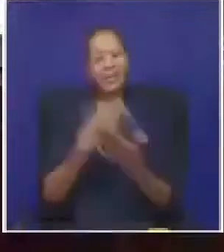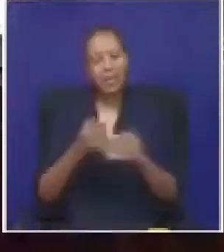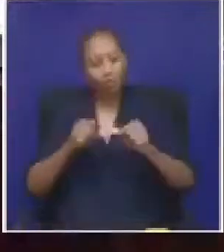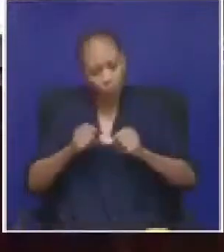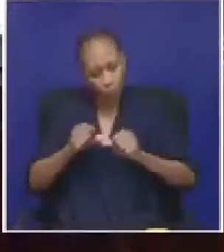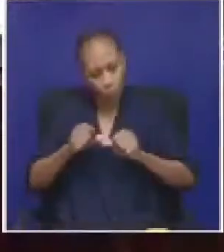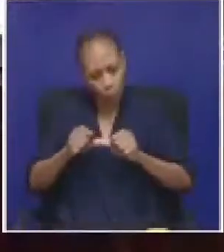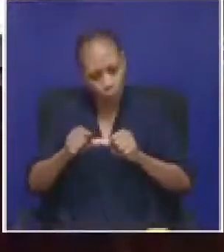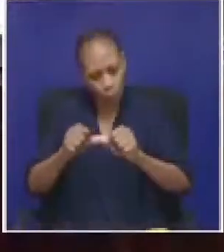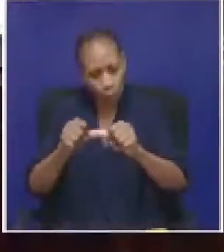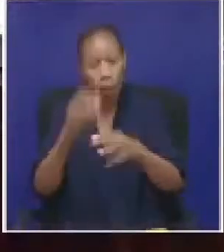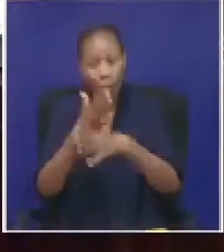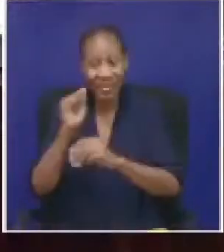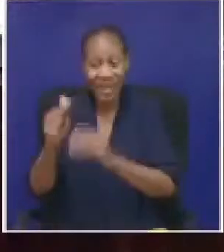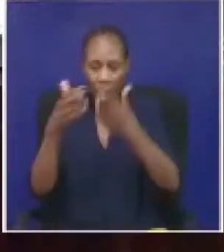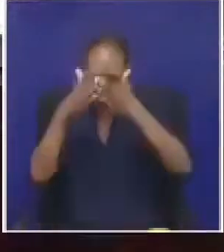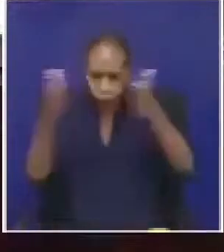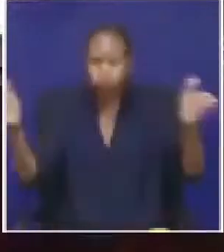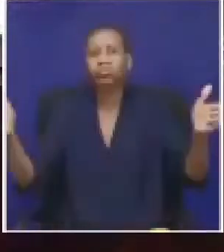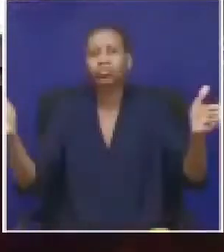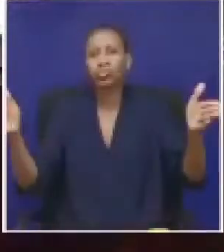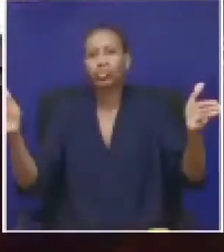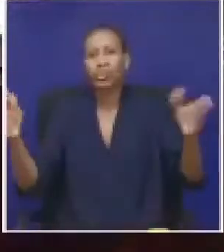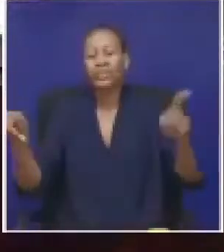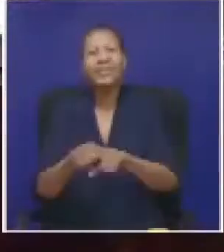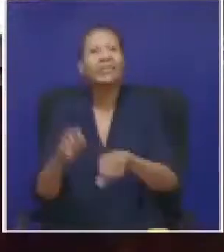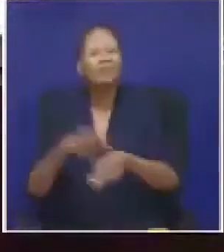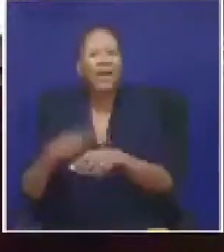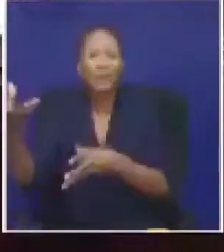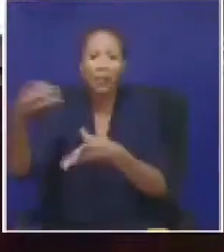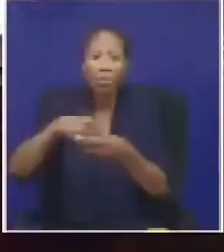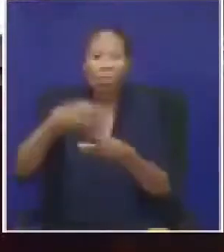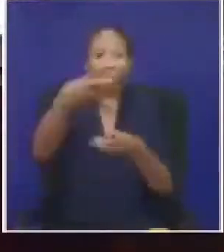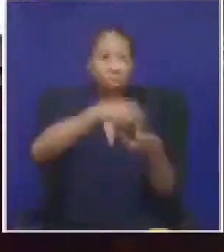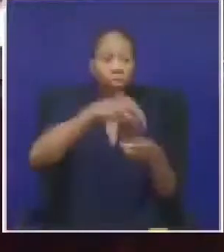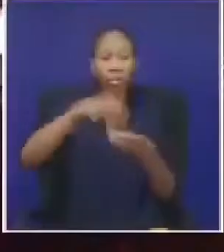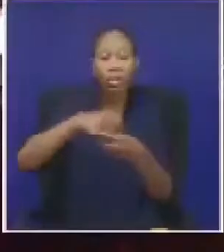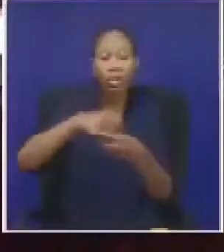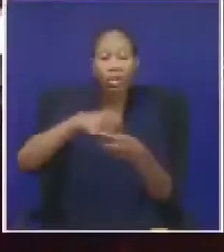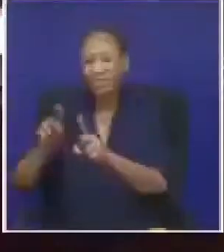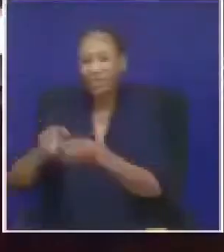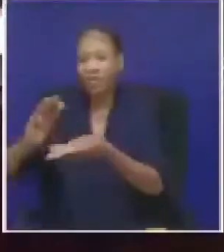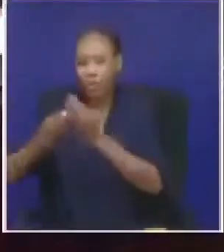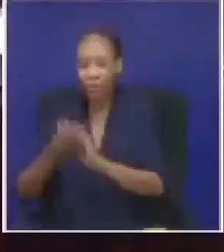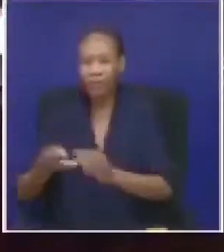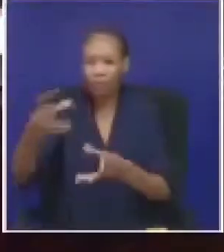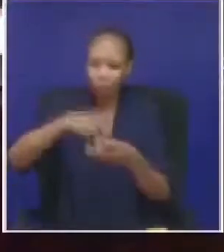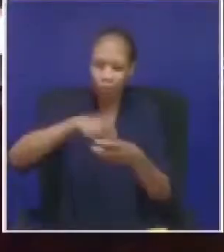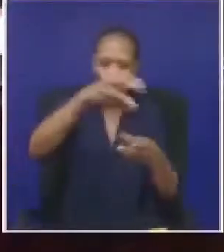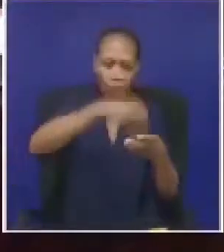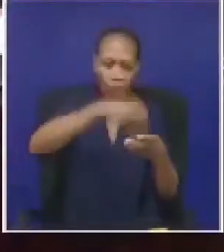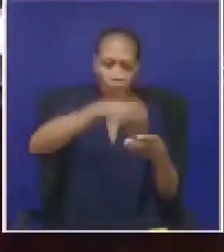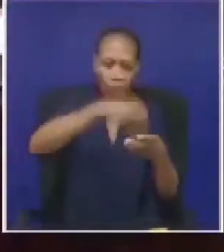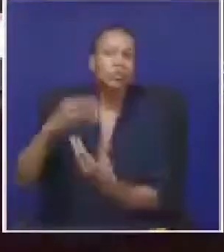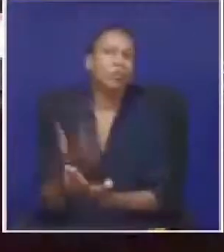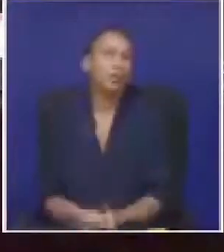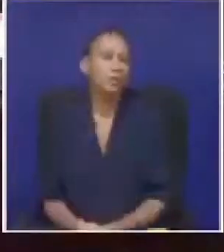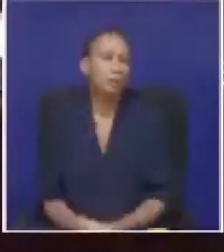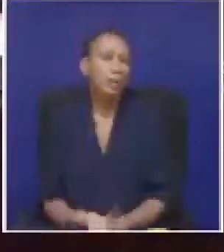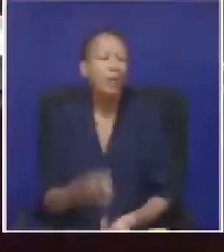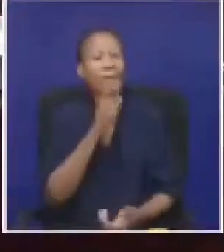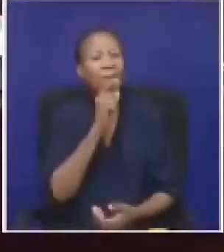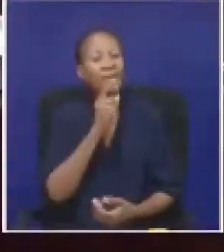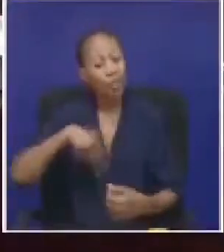sustainable, transparent, and inclusive vehicle for community ownership, thereby fulfilling